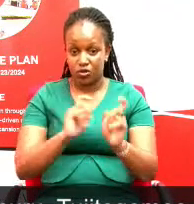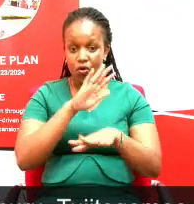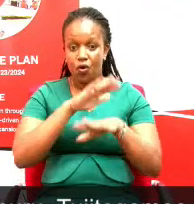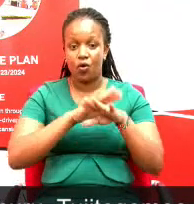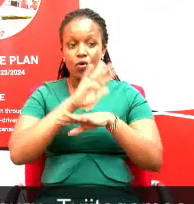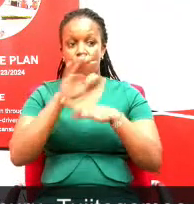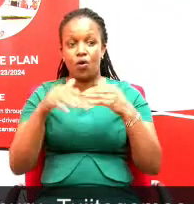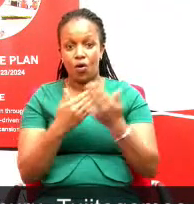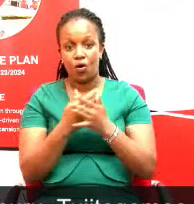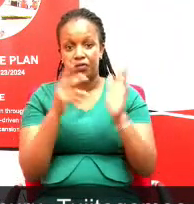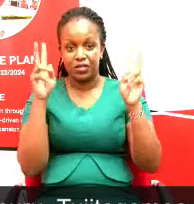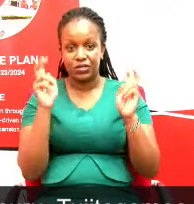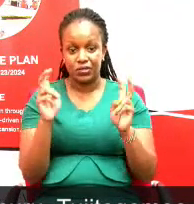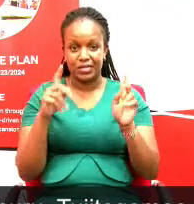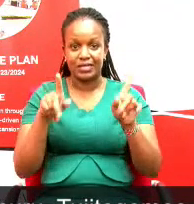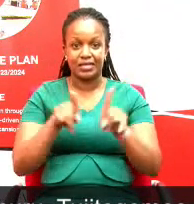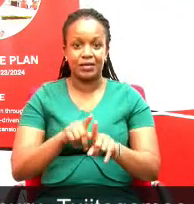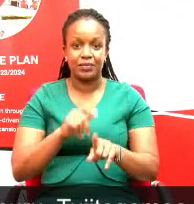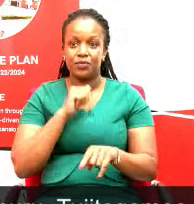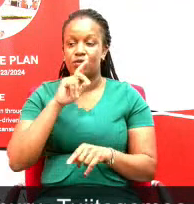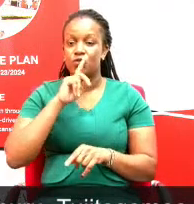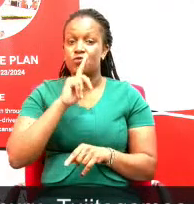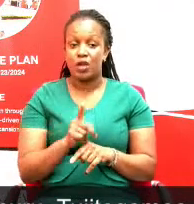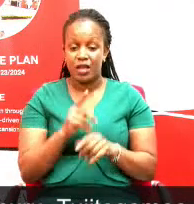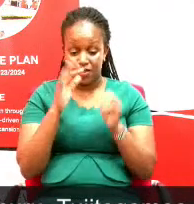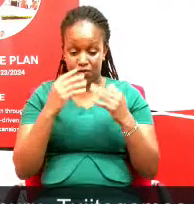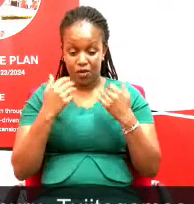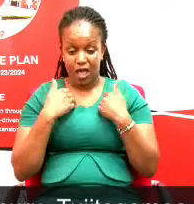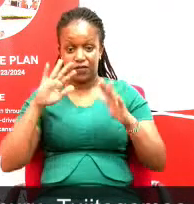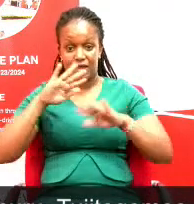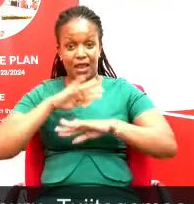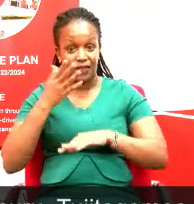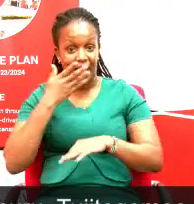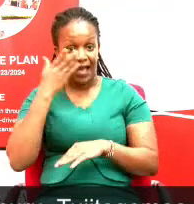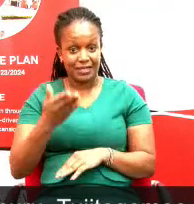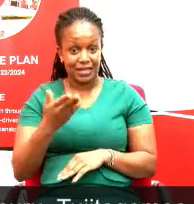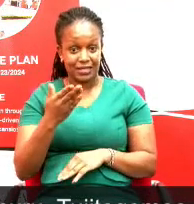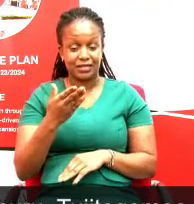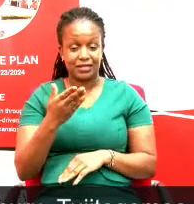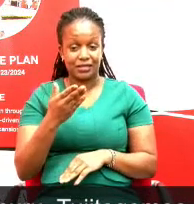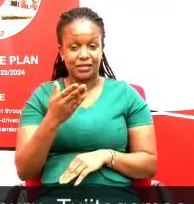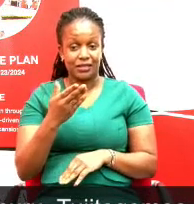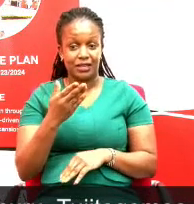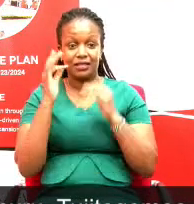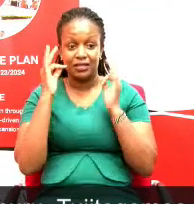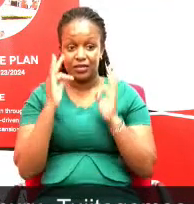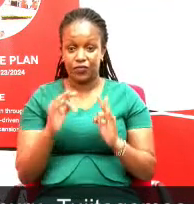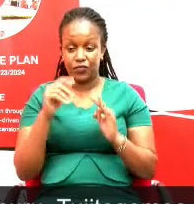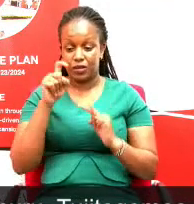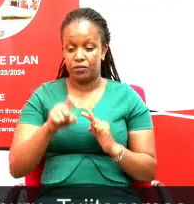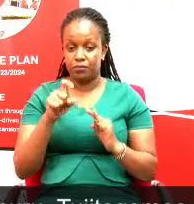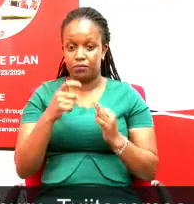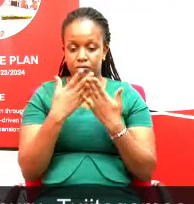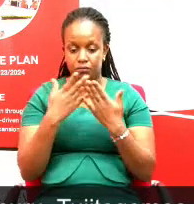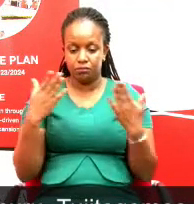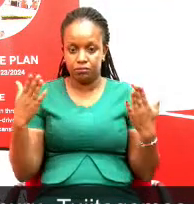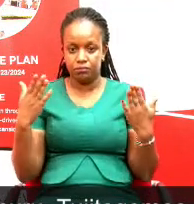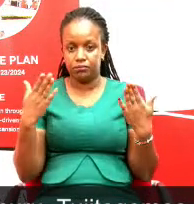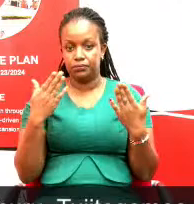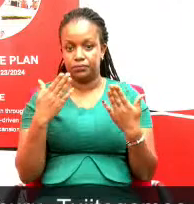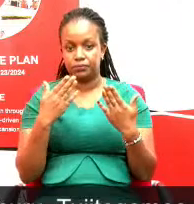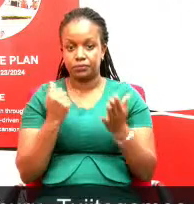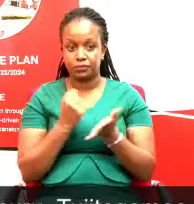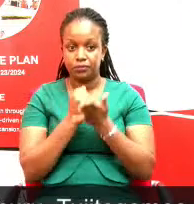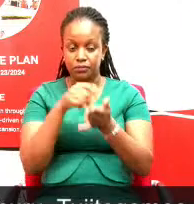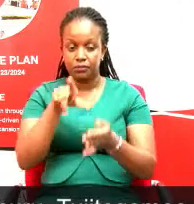matters. And I am not sure whether you have sufficient answers to tell us. But if there are things that we need to facilitate you, we are